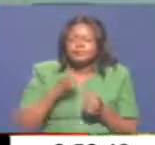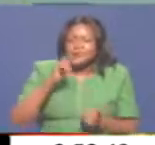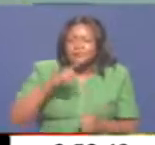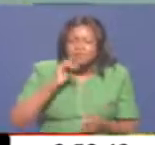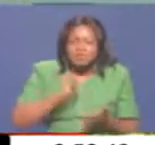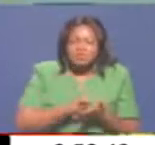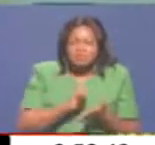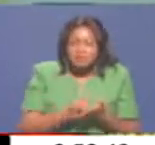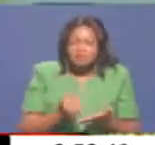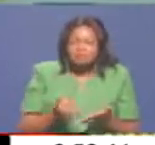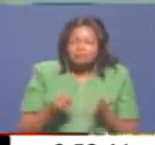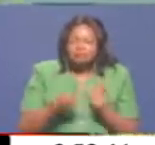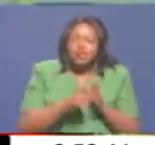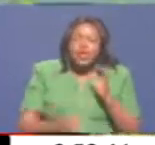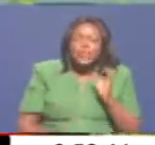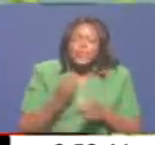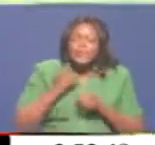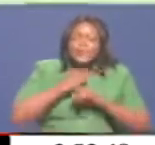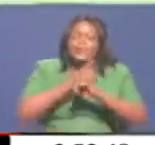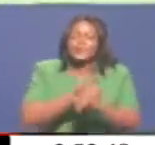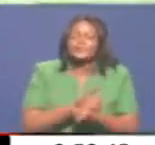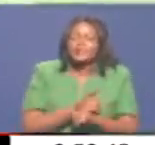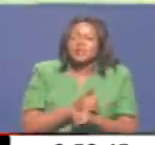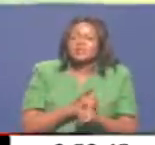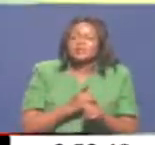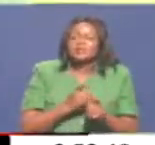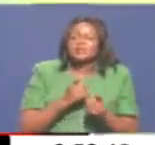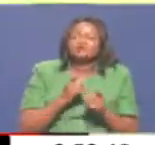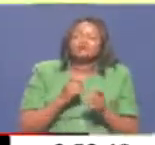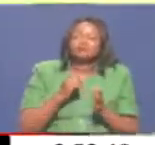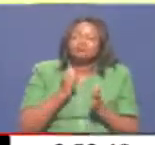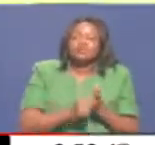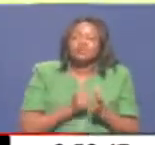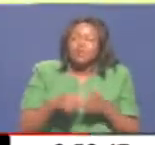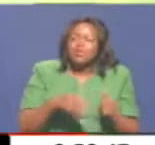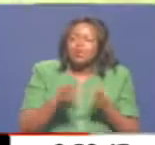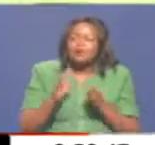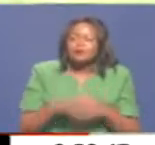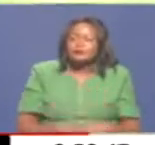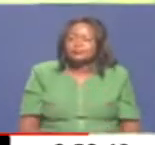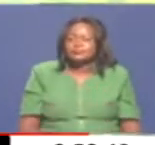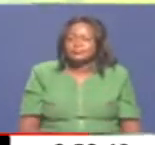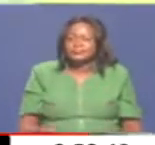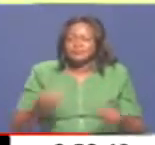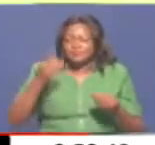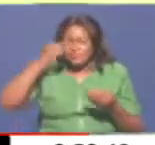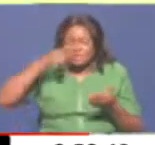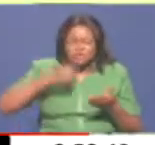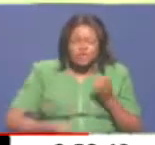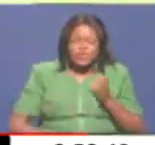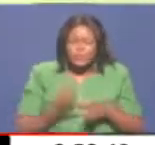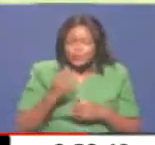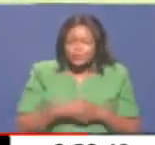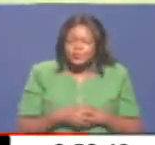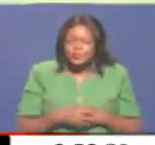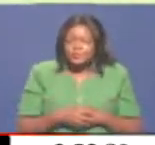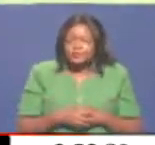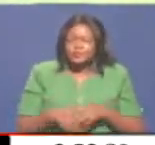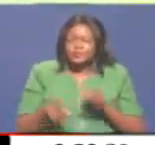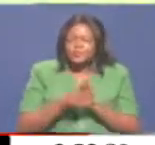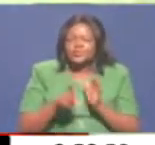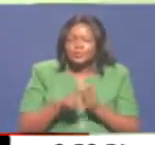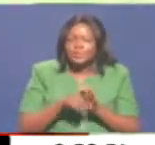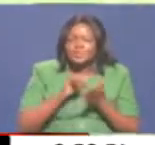laws have been enacted to protect the railway infrastructure. It will be easier for us to set up certain laws. We are going to